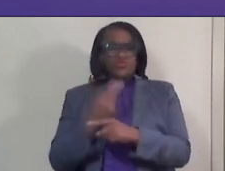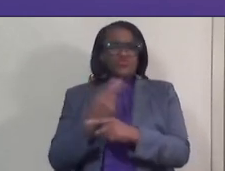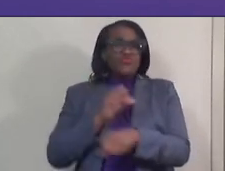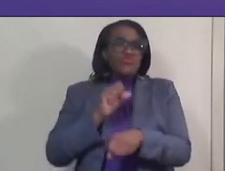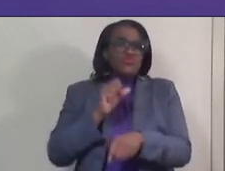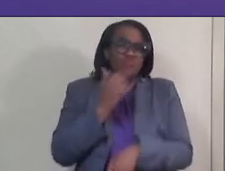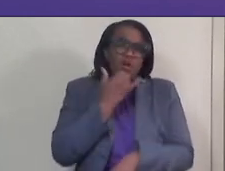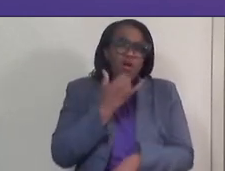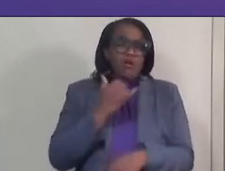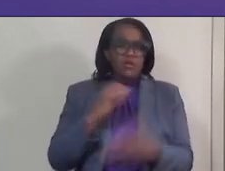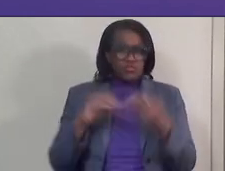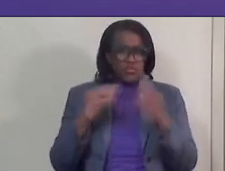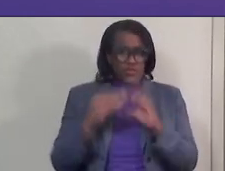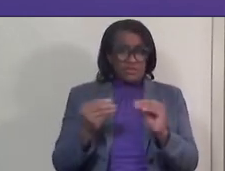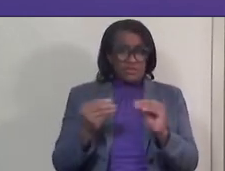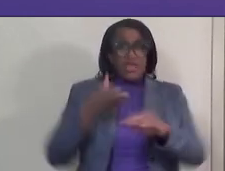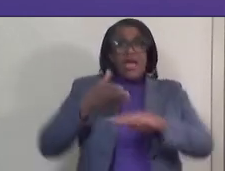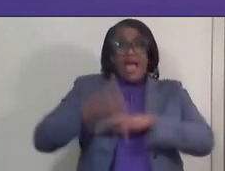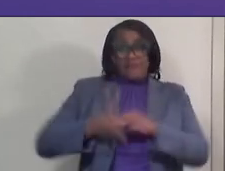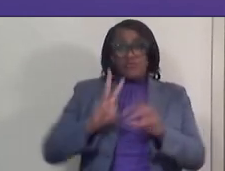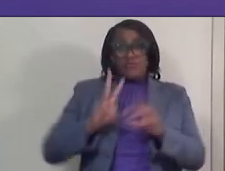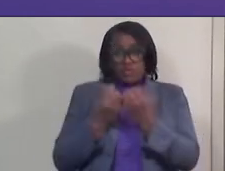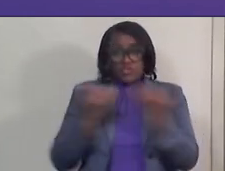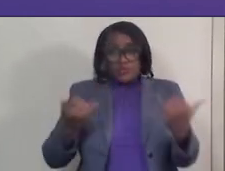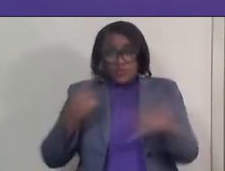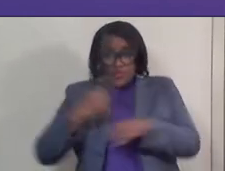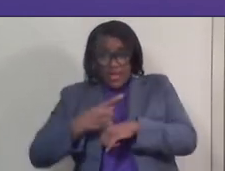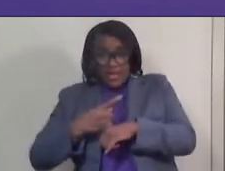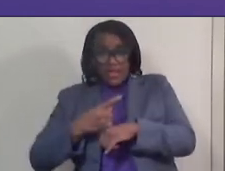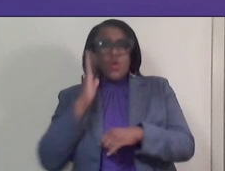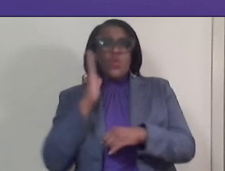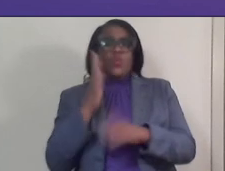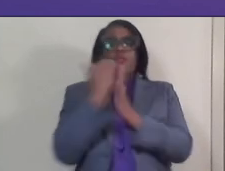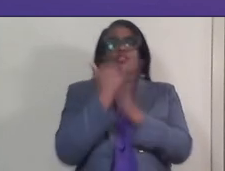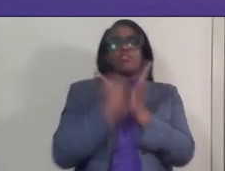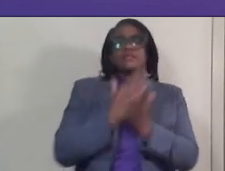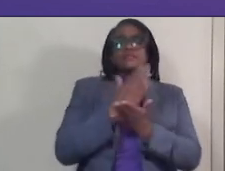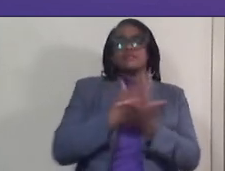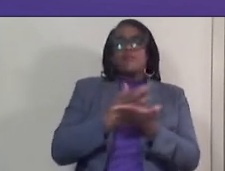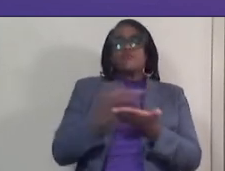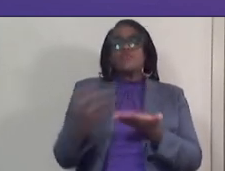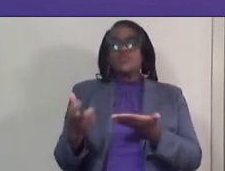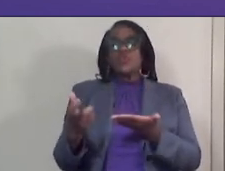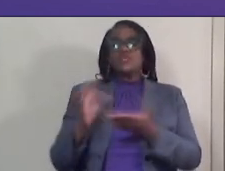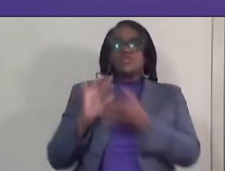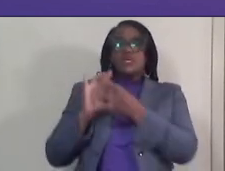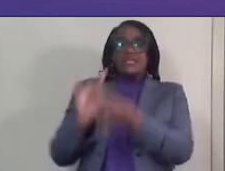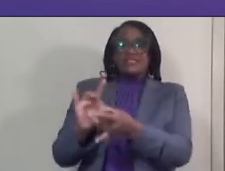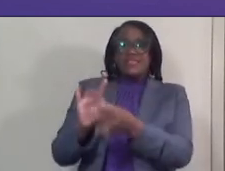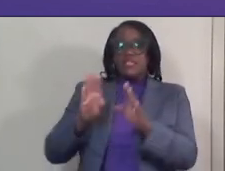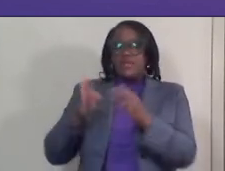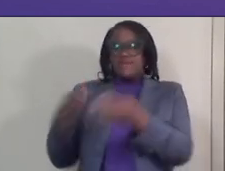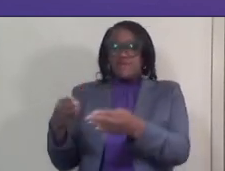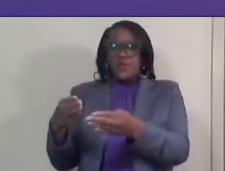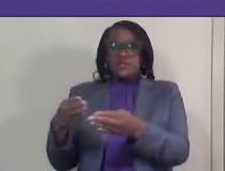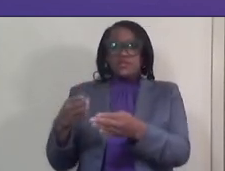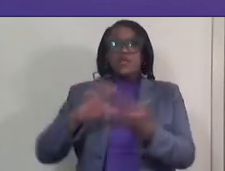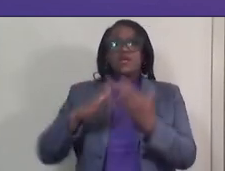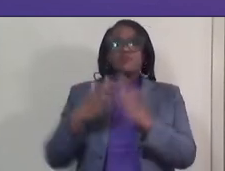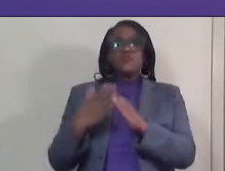a list of resources, three of which are focused on community archives.